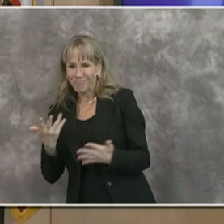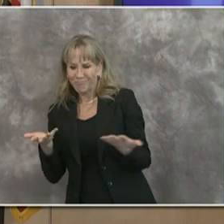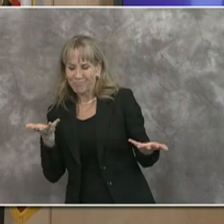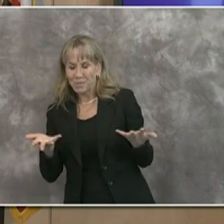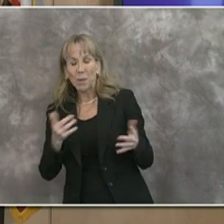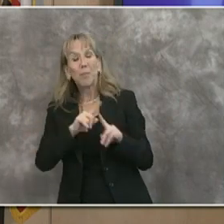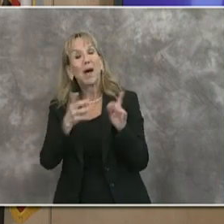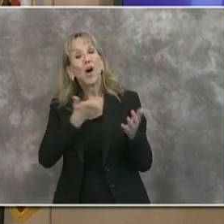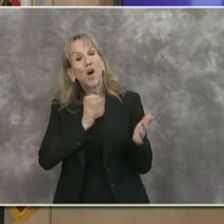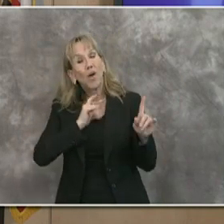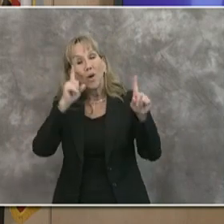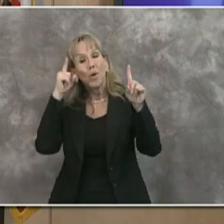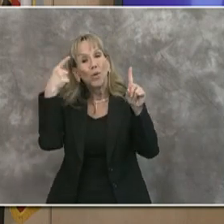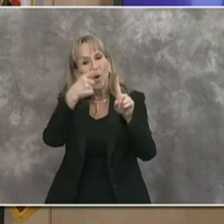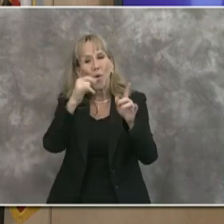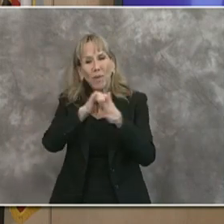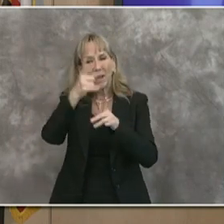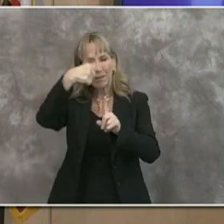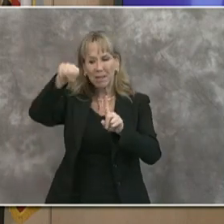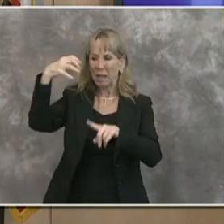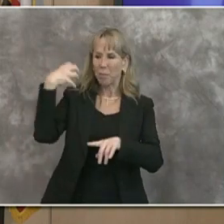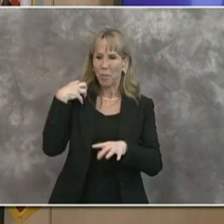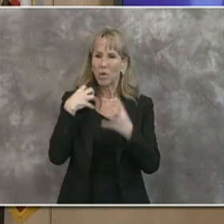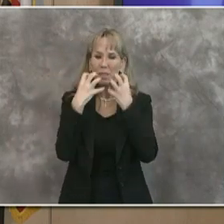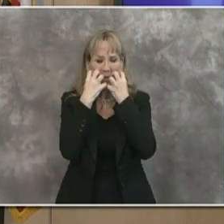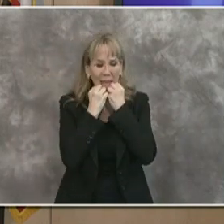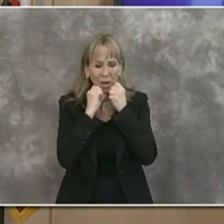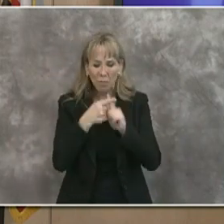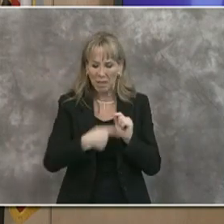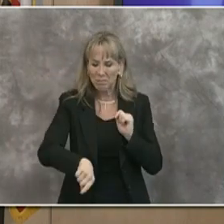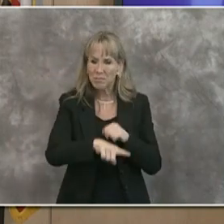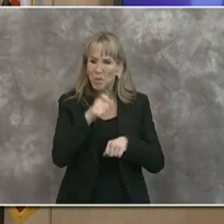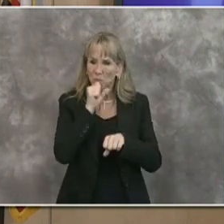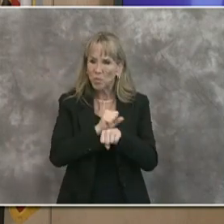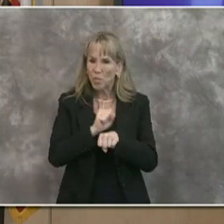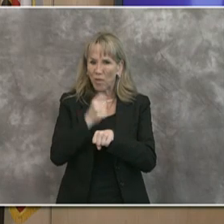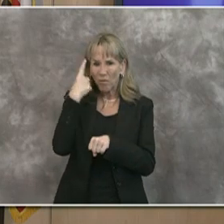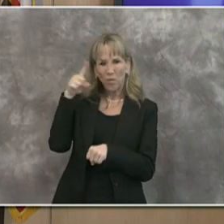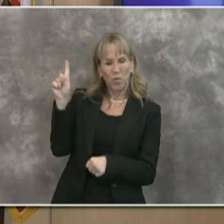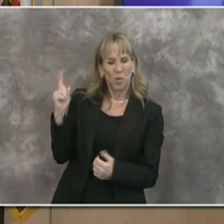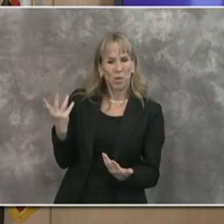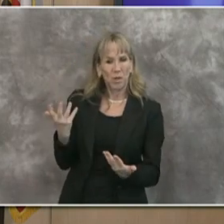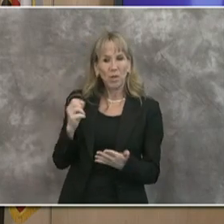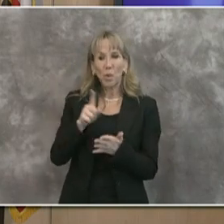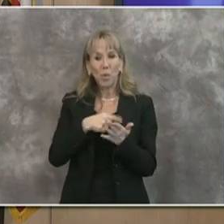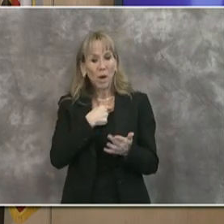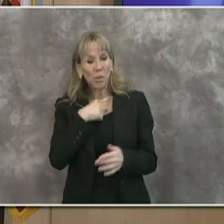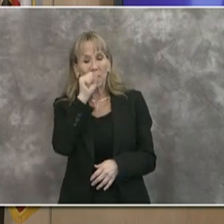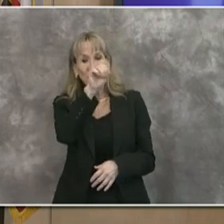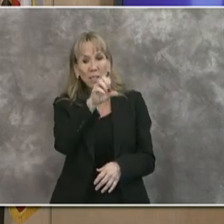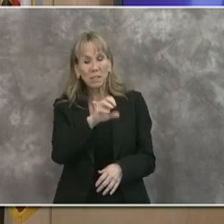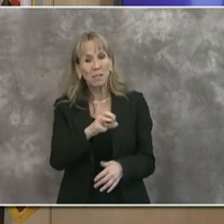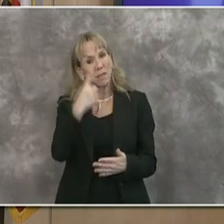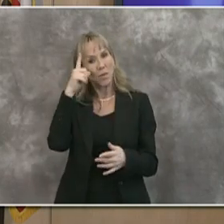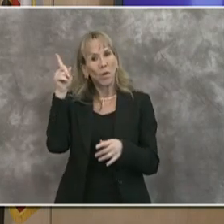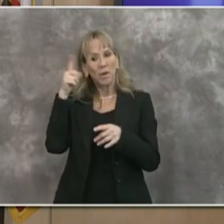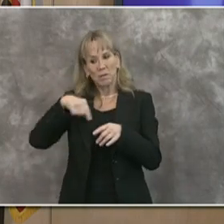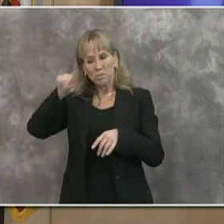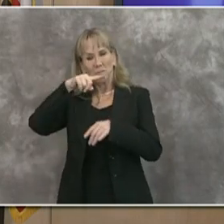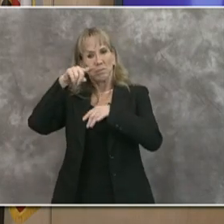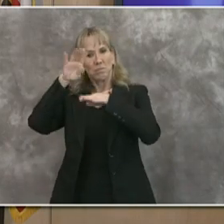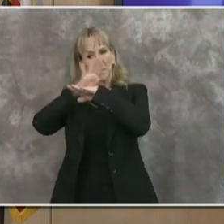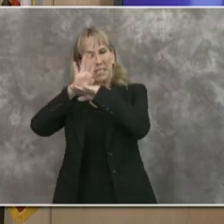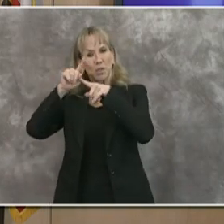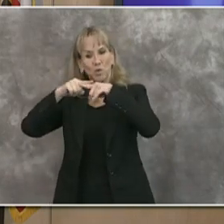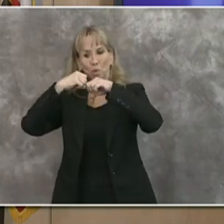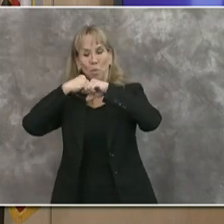our employers care about their employees. And so the measures that are being proposed are efforts to protect their employees, they're to